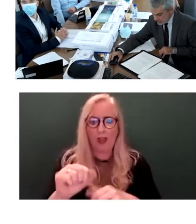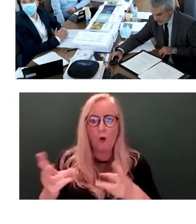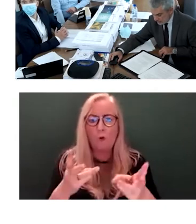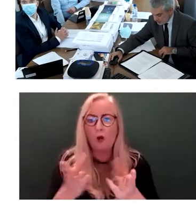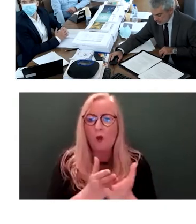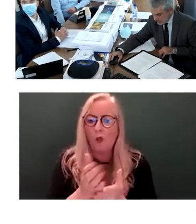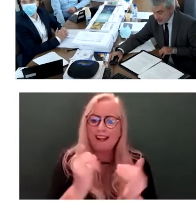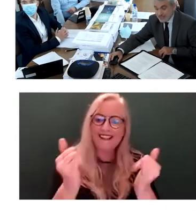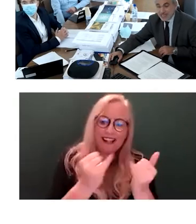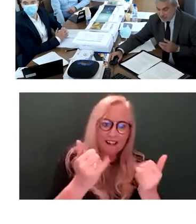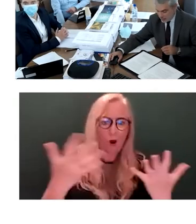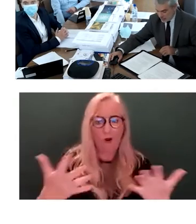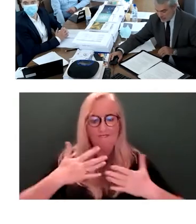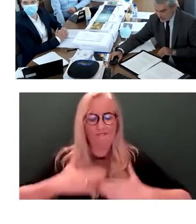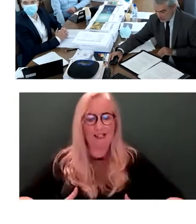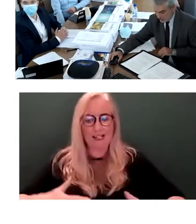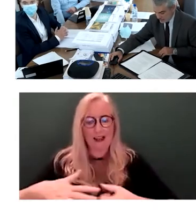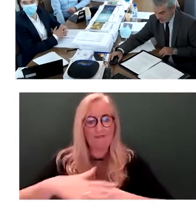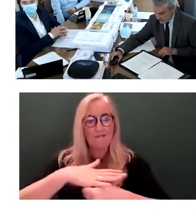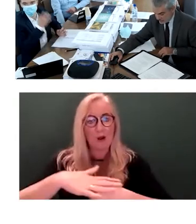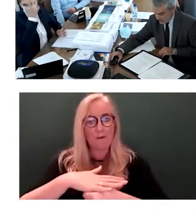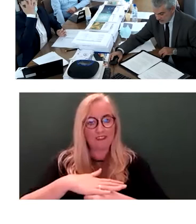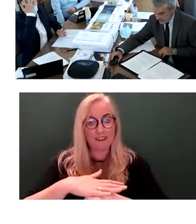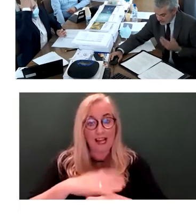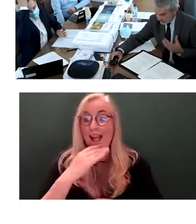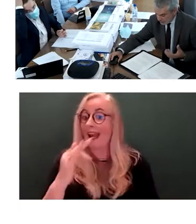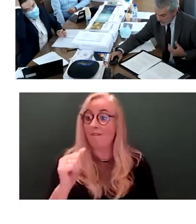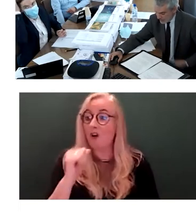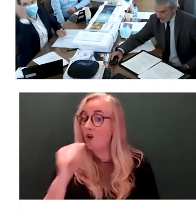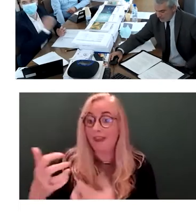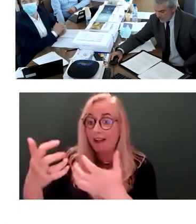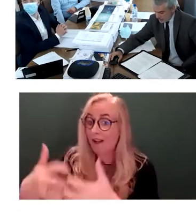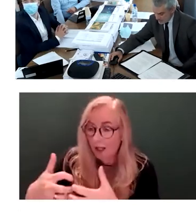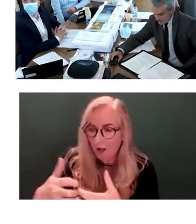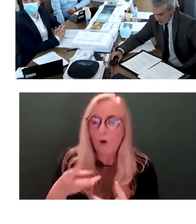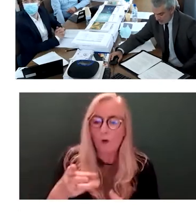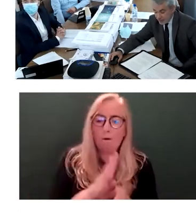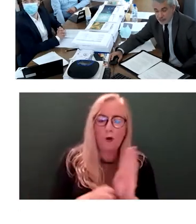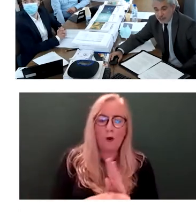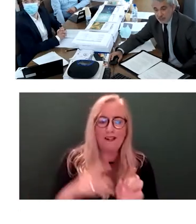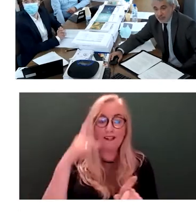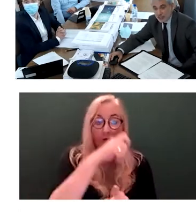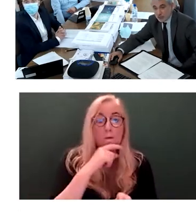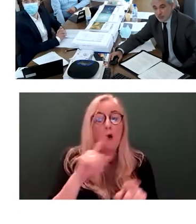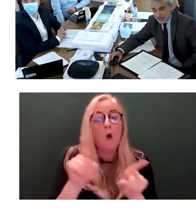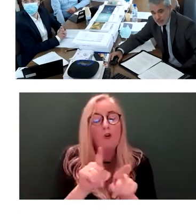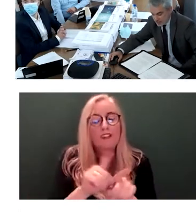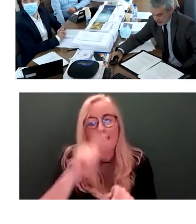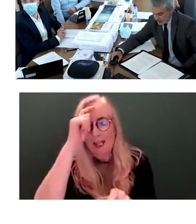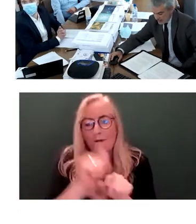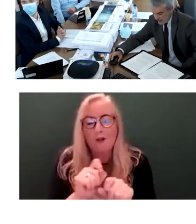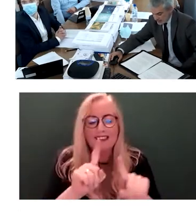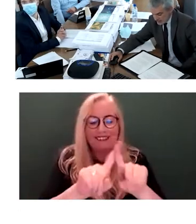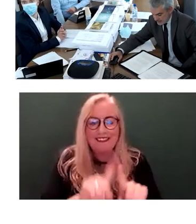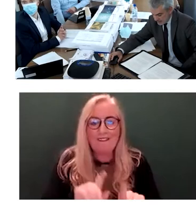and physical environment that otherwise would be difficult. They therefore make impairments or functional limitation